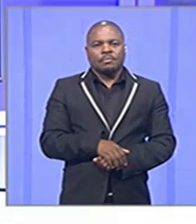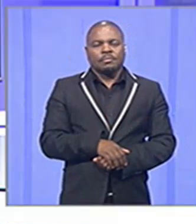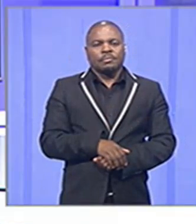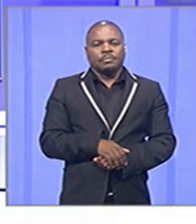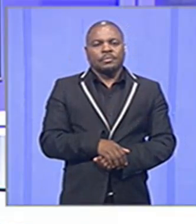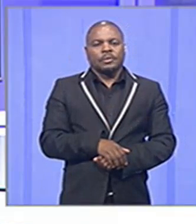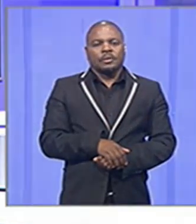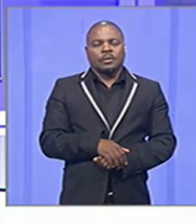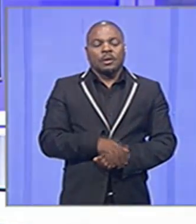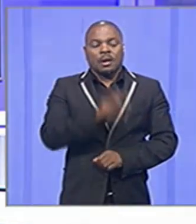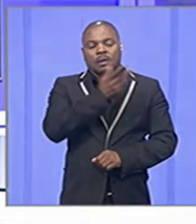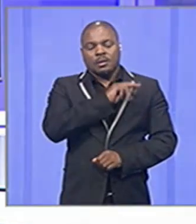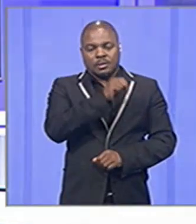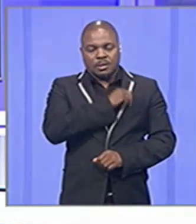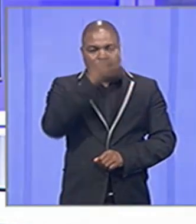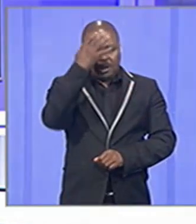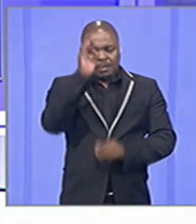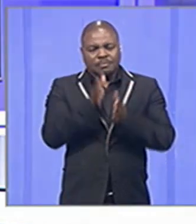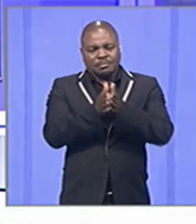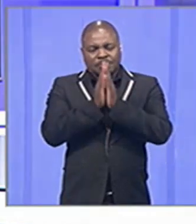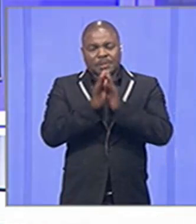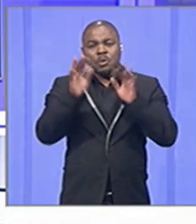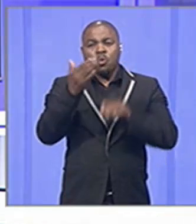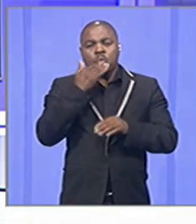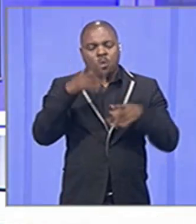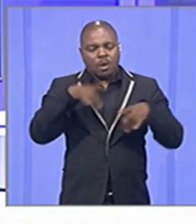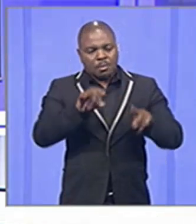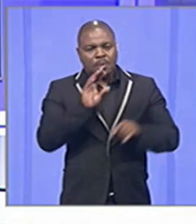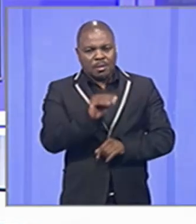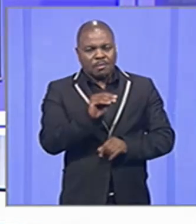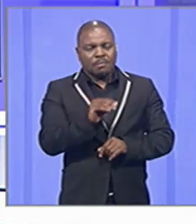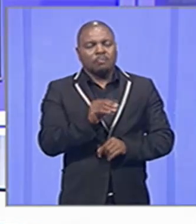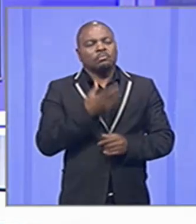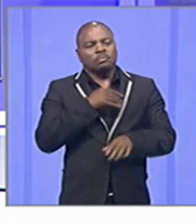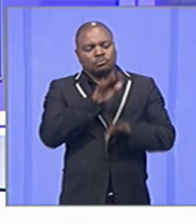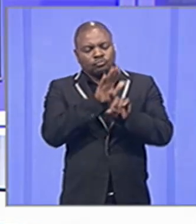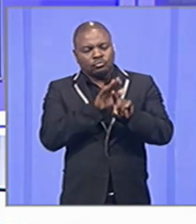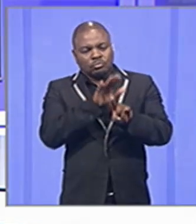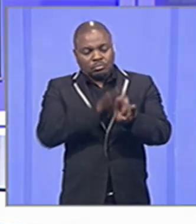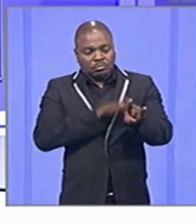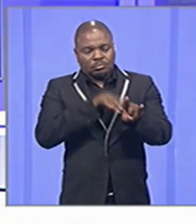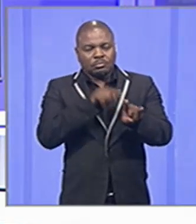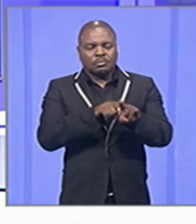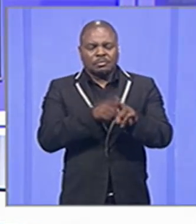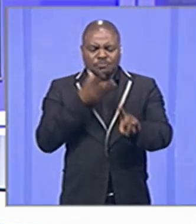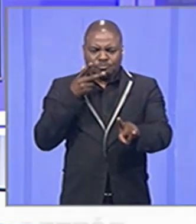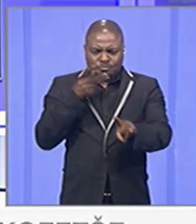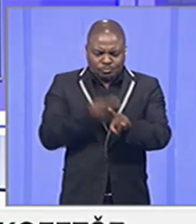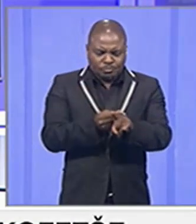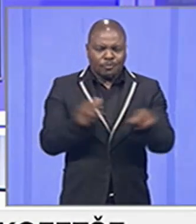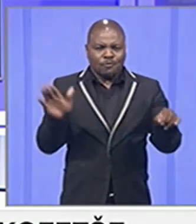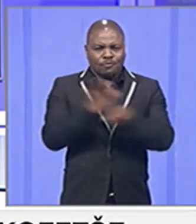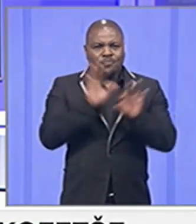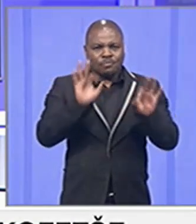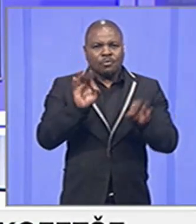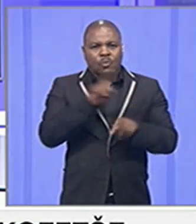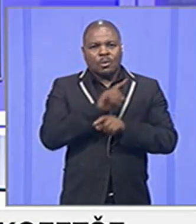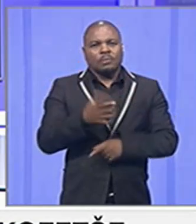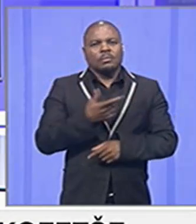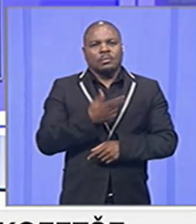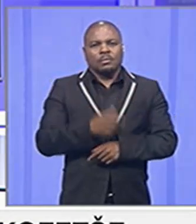Ba mmuso wa KwaZulu-Natal ba ipiletša go beng ba diruiwa ratwa go netefatša gore di entetšwe ka botlalo kgahlano le bolwetši jwa bogafa